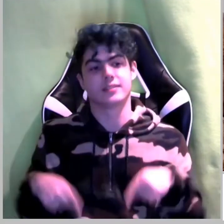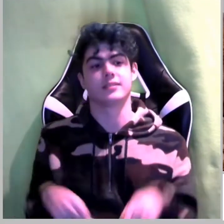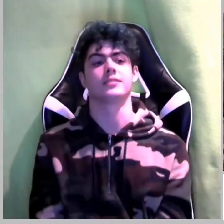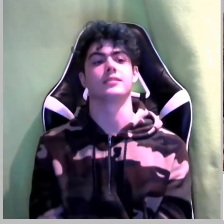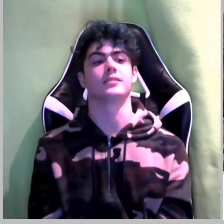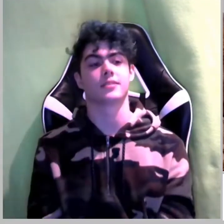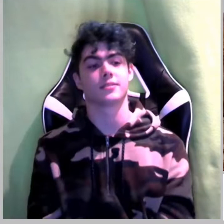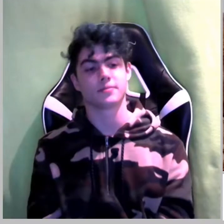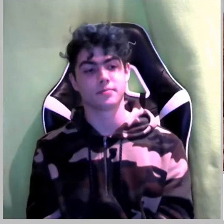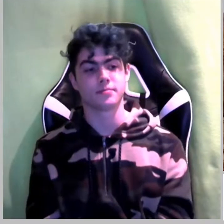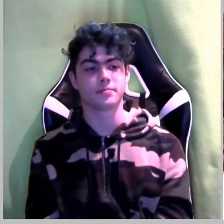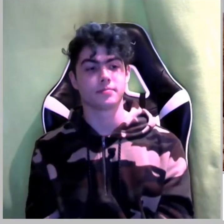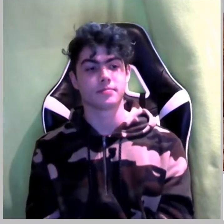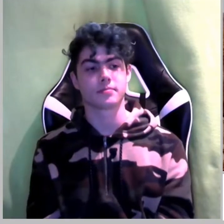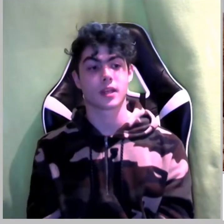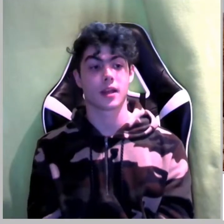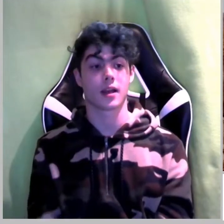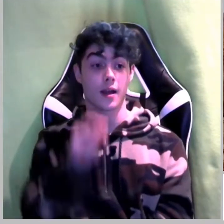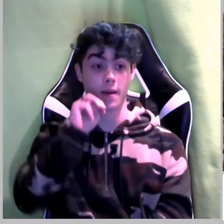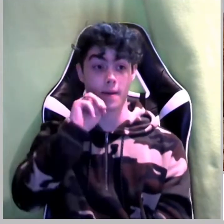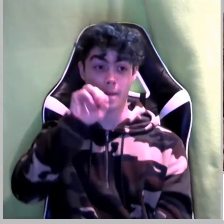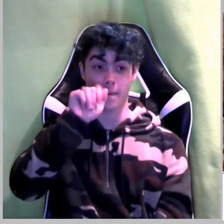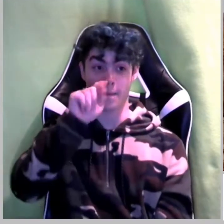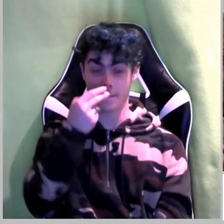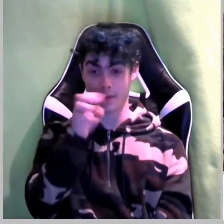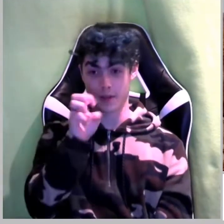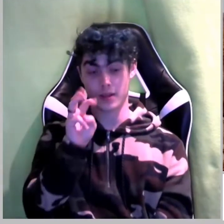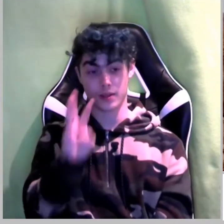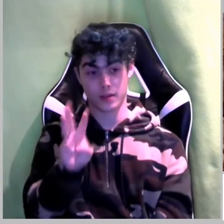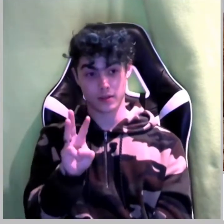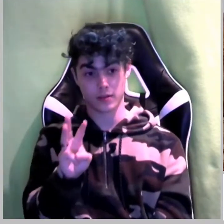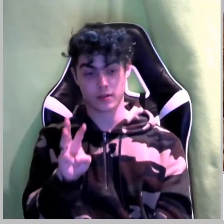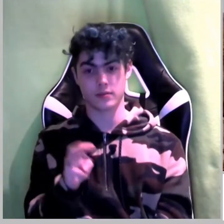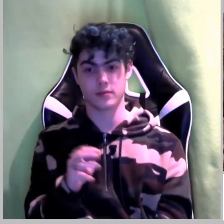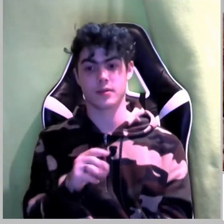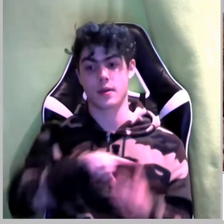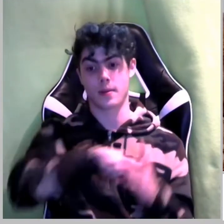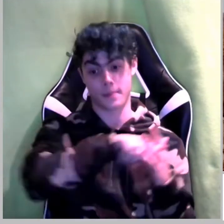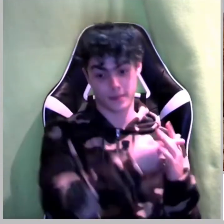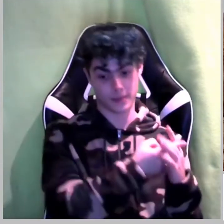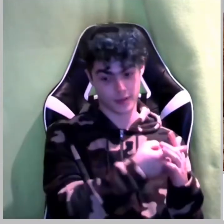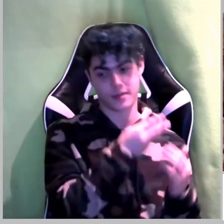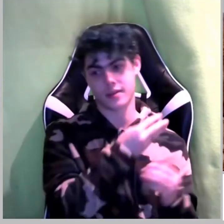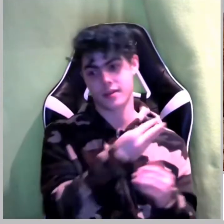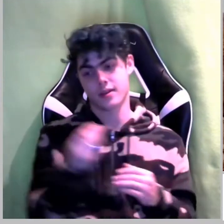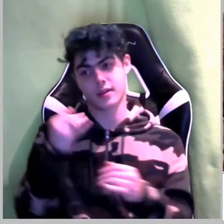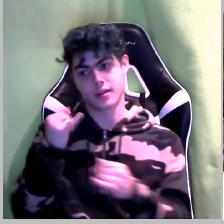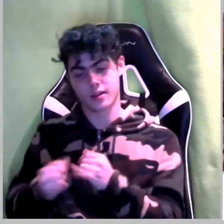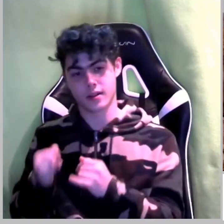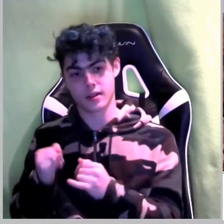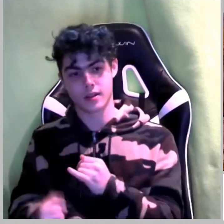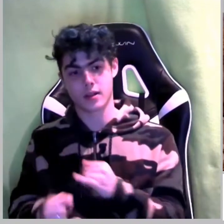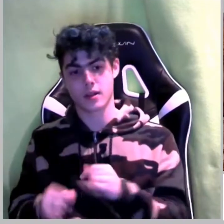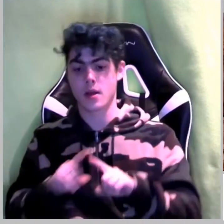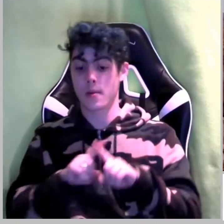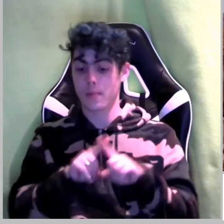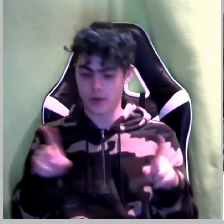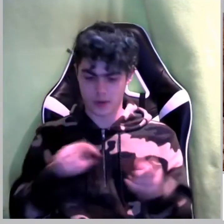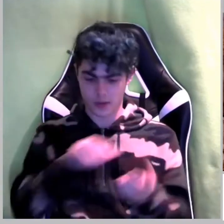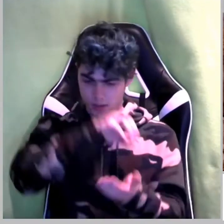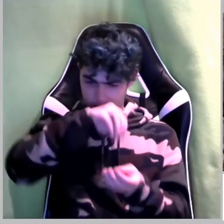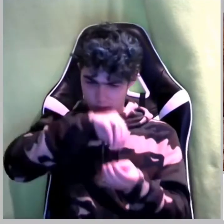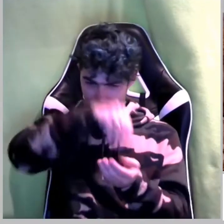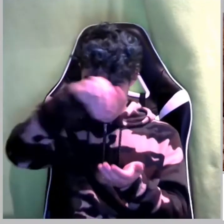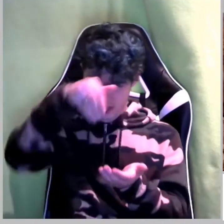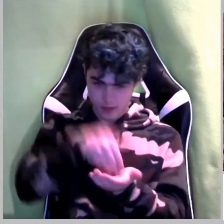Matthew, to me, is like our life. It has a beginning and an end, but it's that dash in the middle that is so